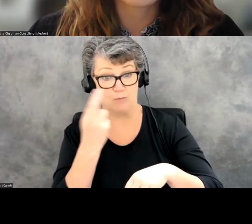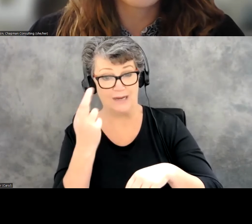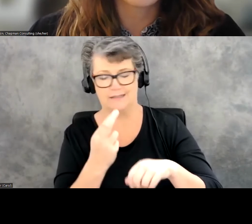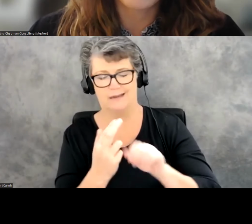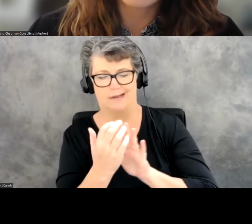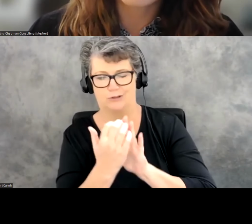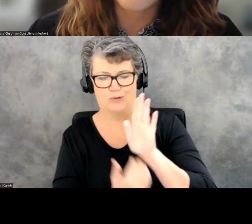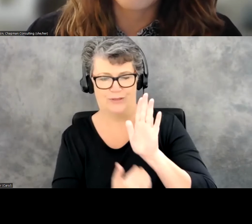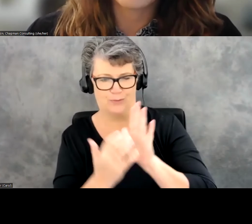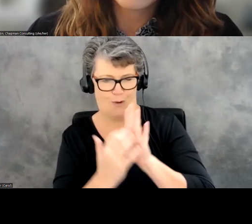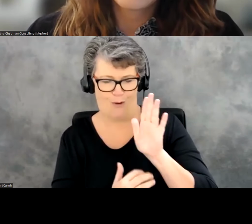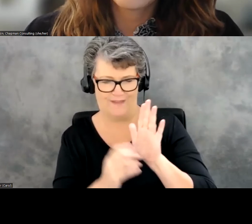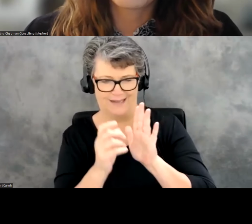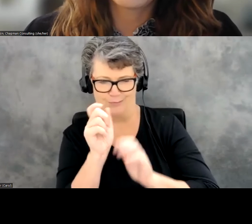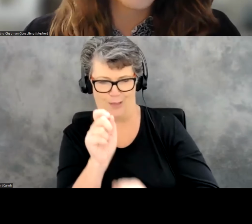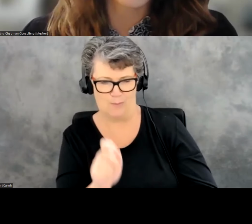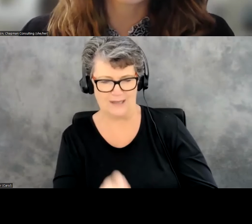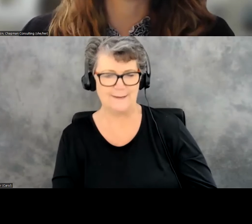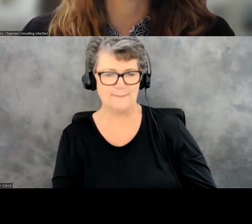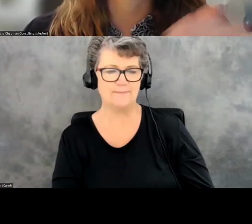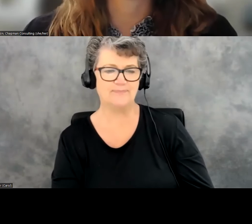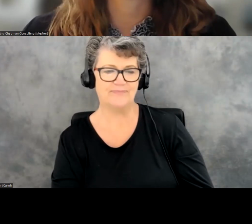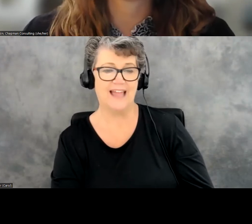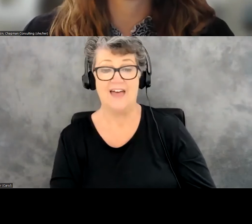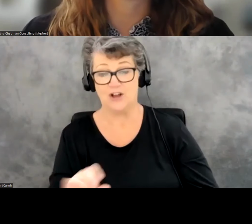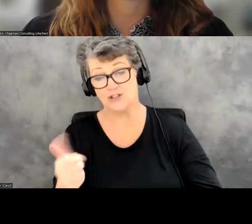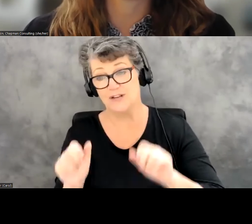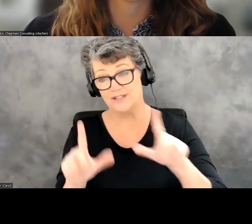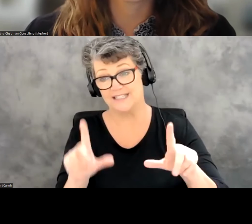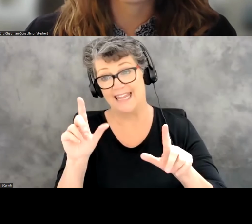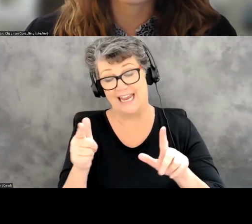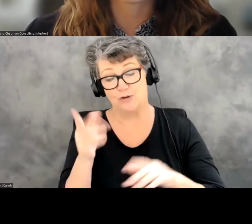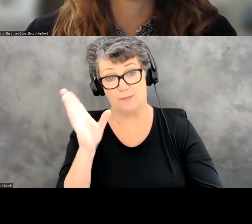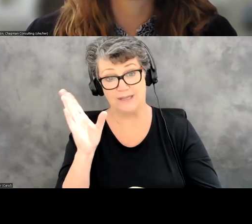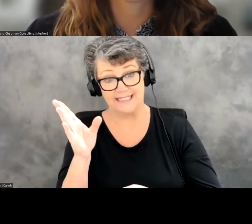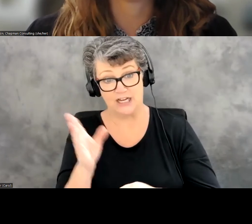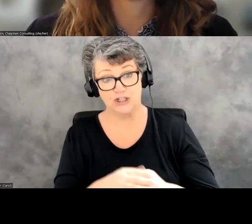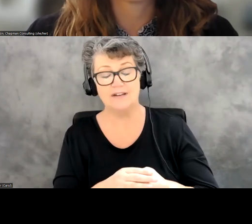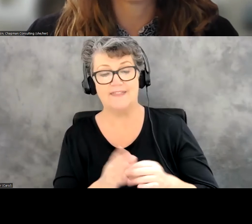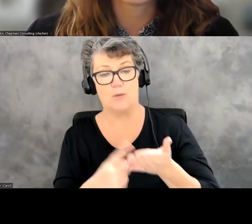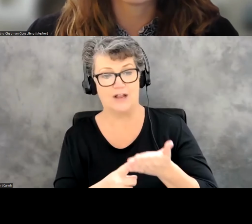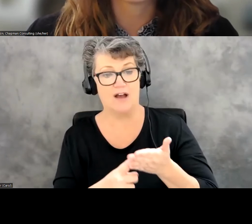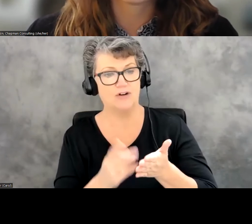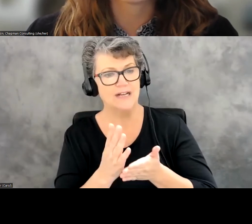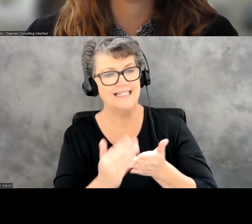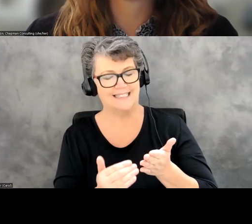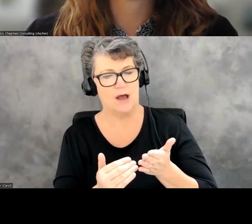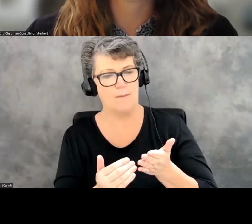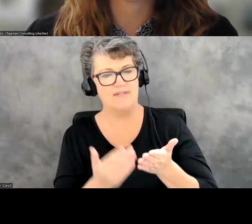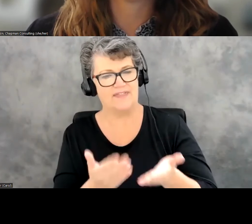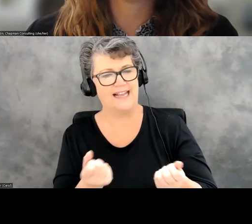bullet points. There's also another slide later in the presentation that we cover some of the differentiating